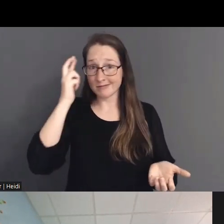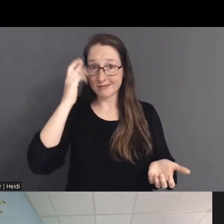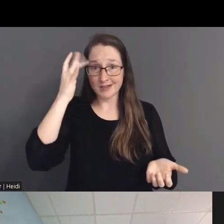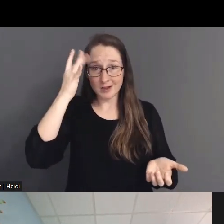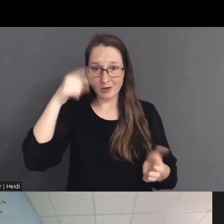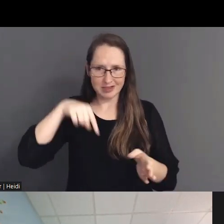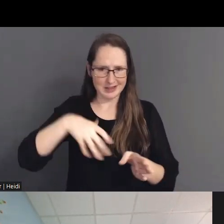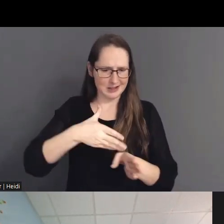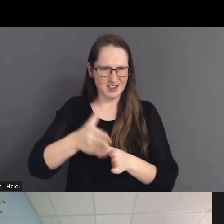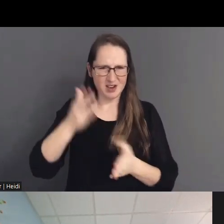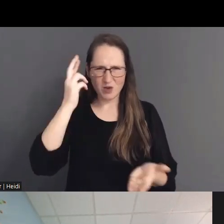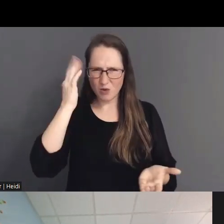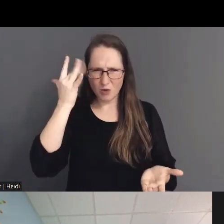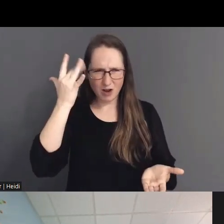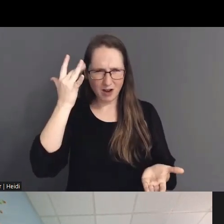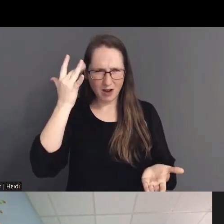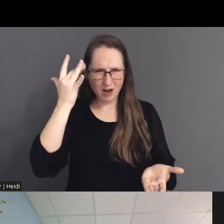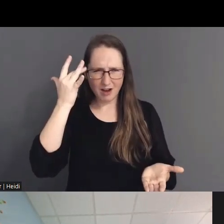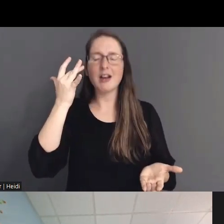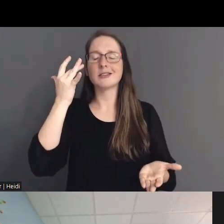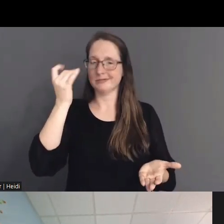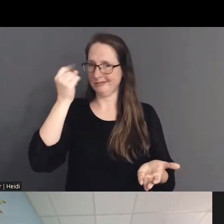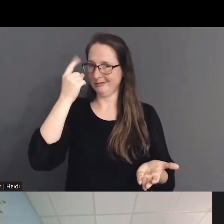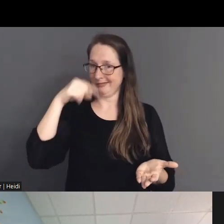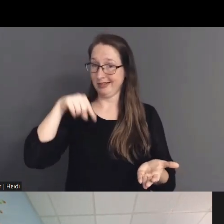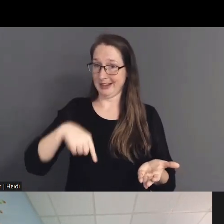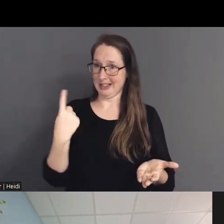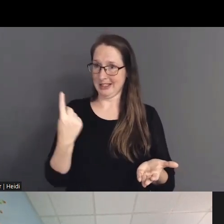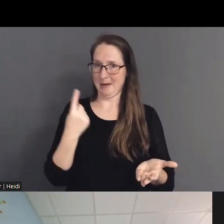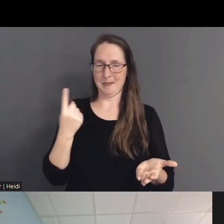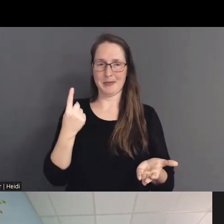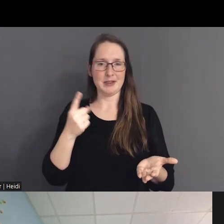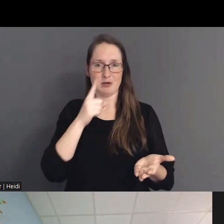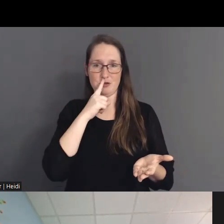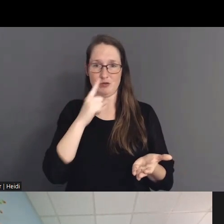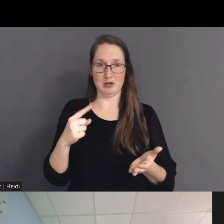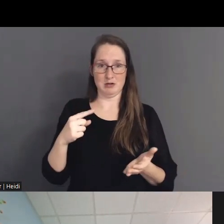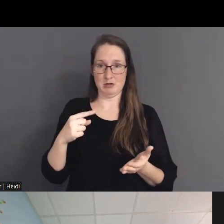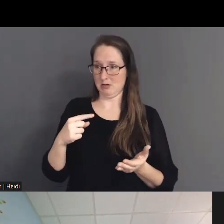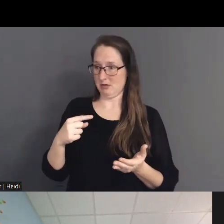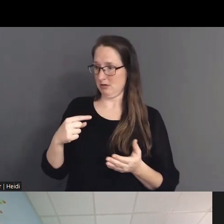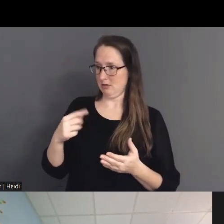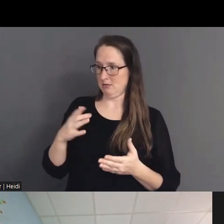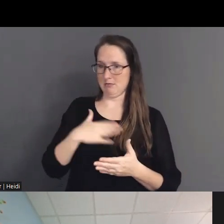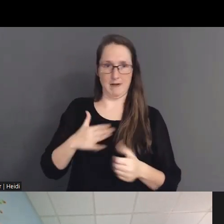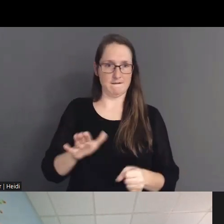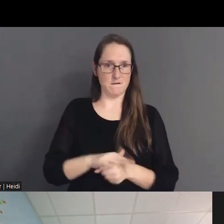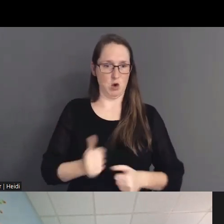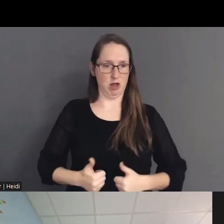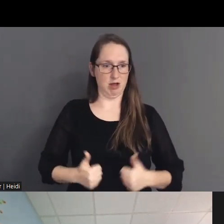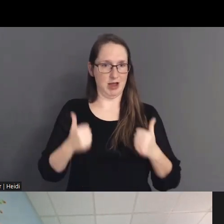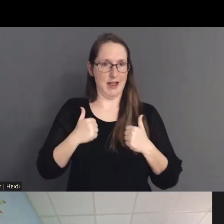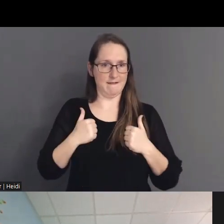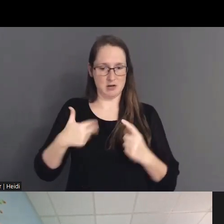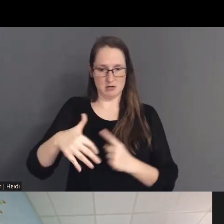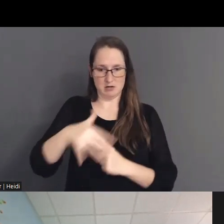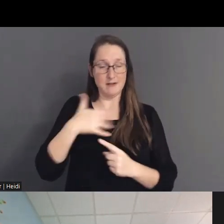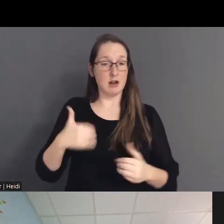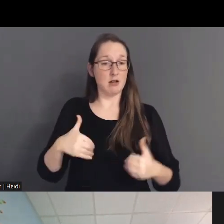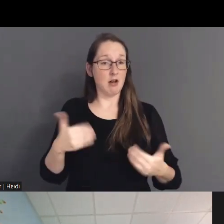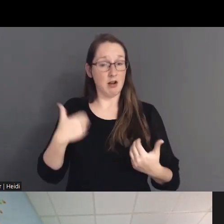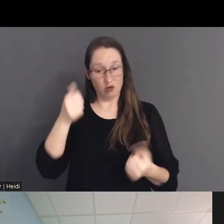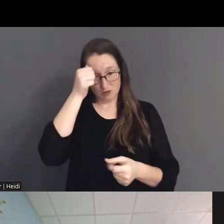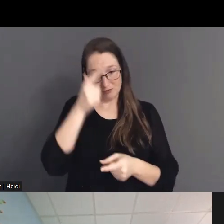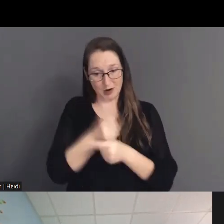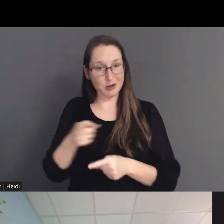this field is because it is something that has surrounded me my entire life. I have a younger brother